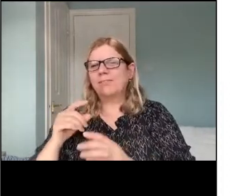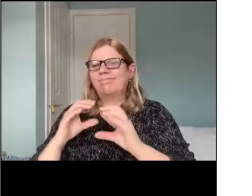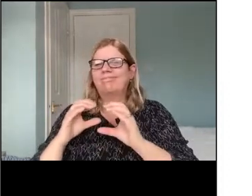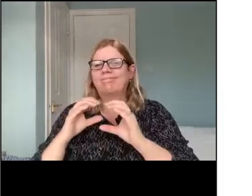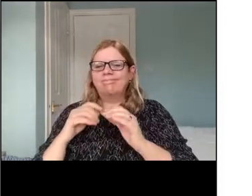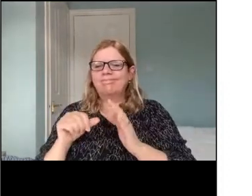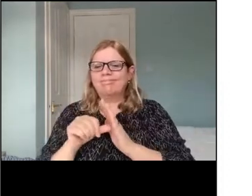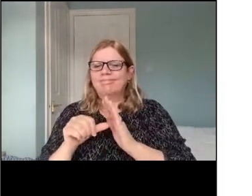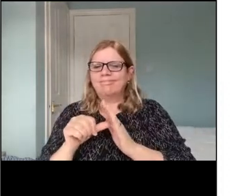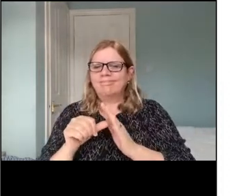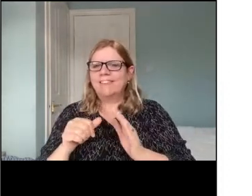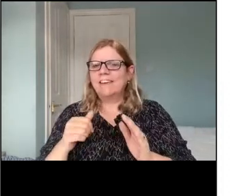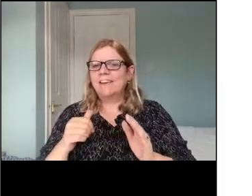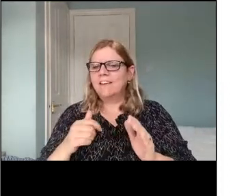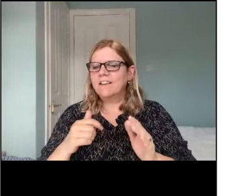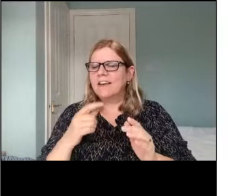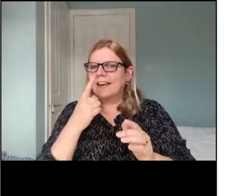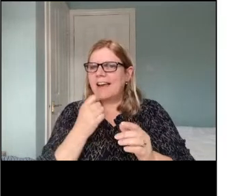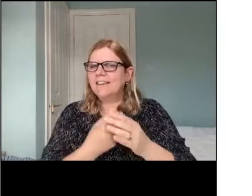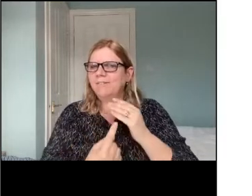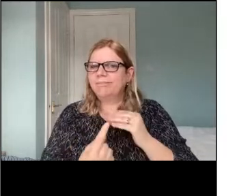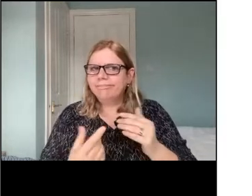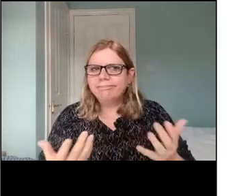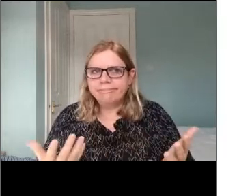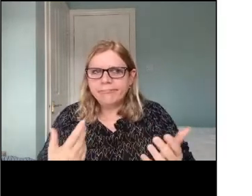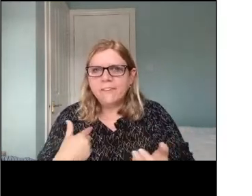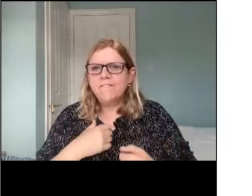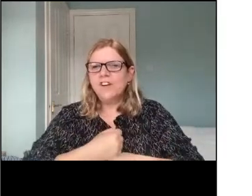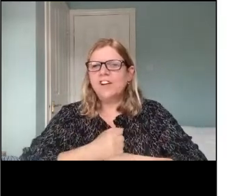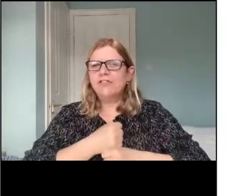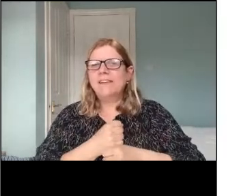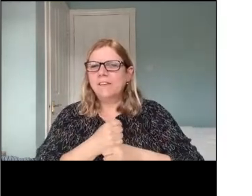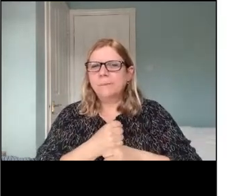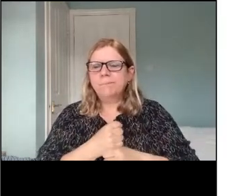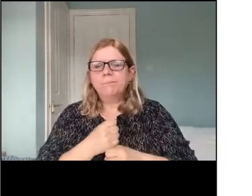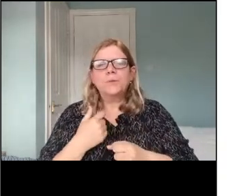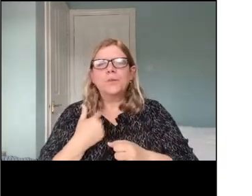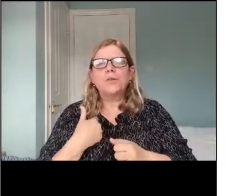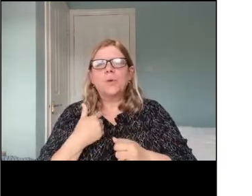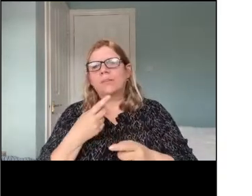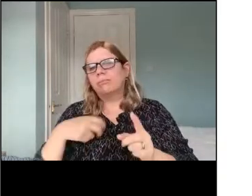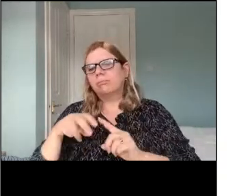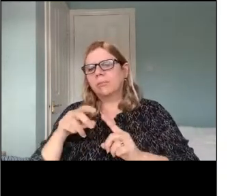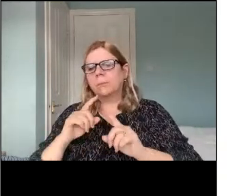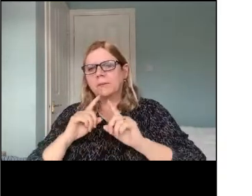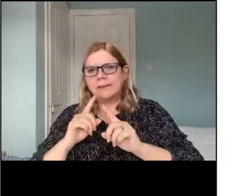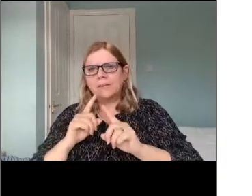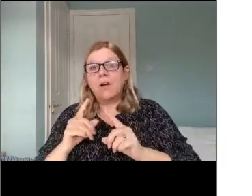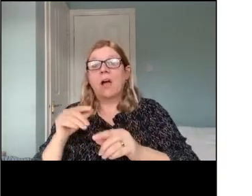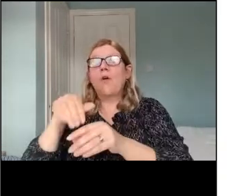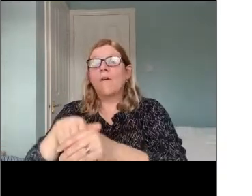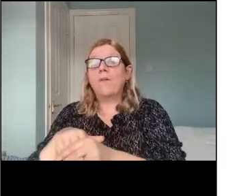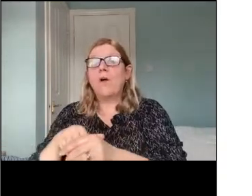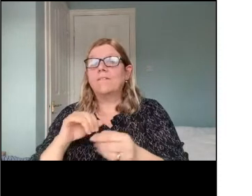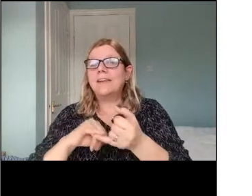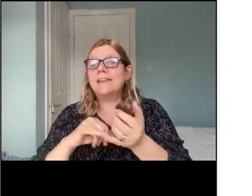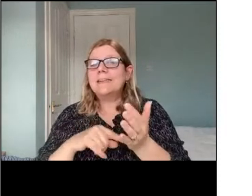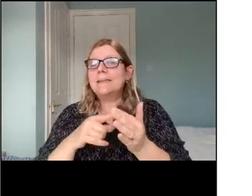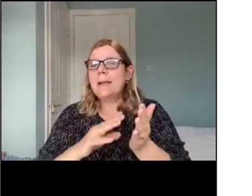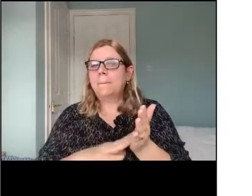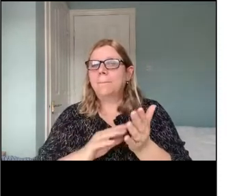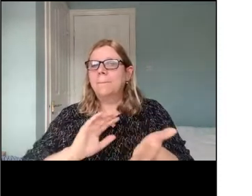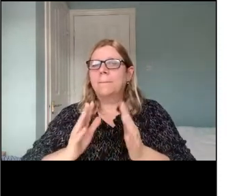clicking again, thank you. But as I say, communication was a barrier. It was very isolating, very frustrating to have those barriers.